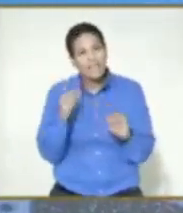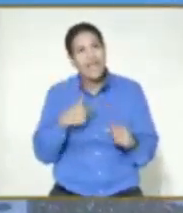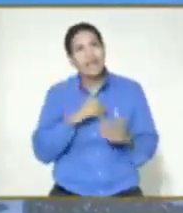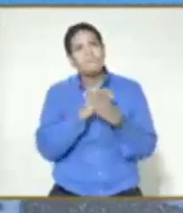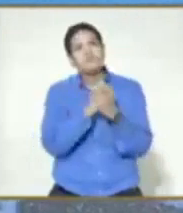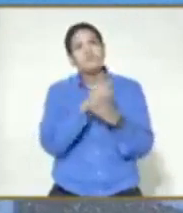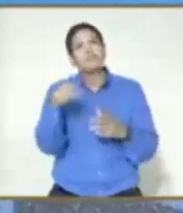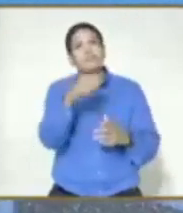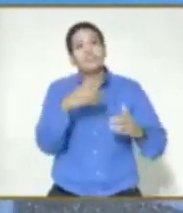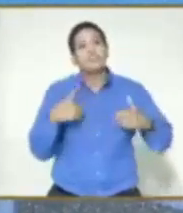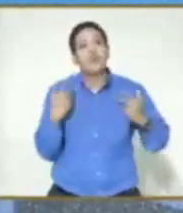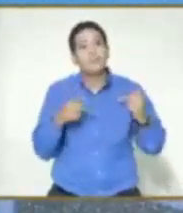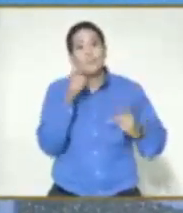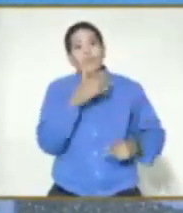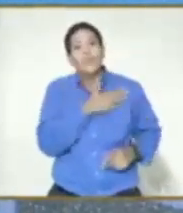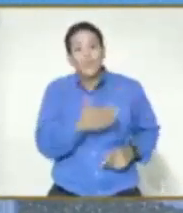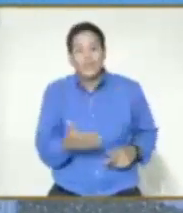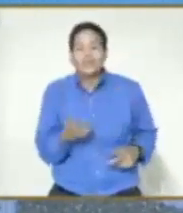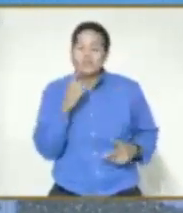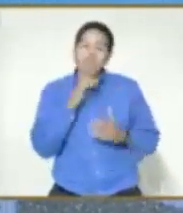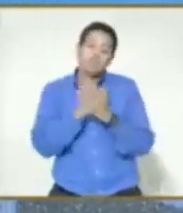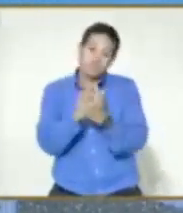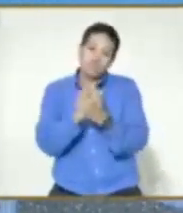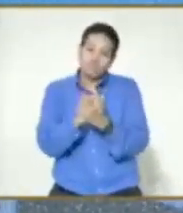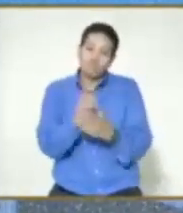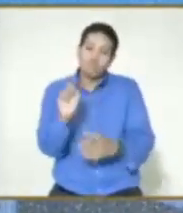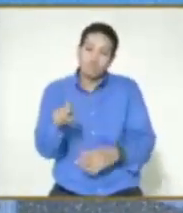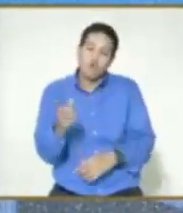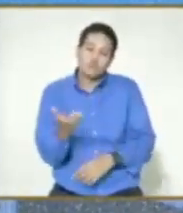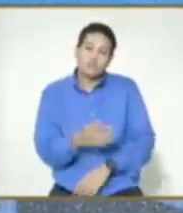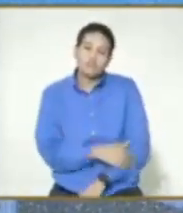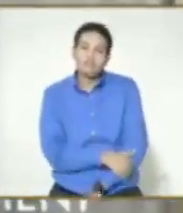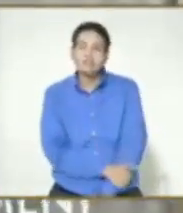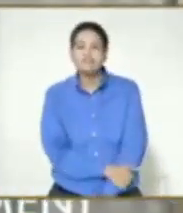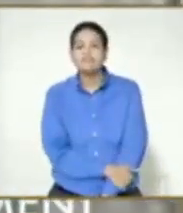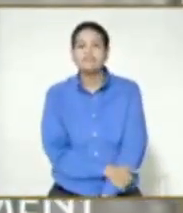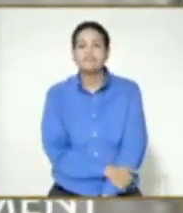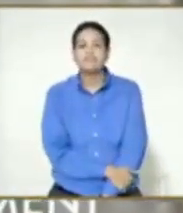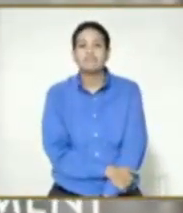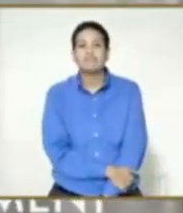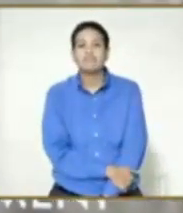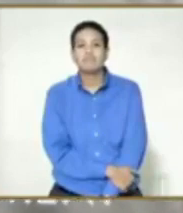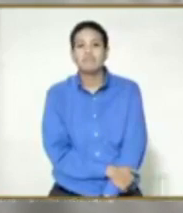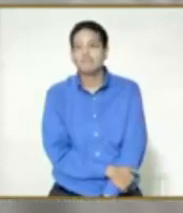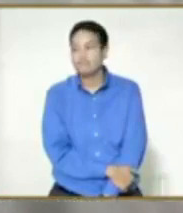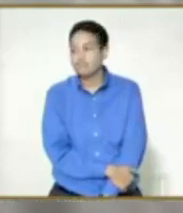young persons at this time. Very well. And just a correction to the